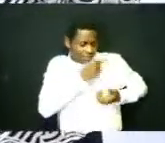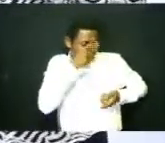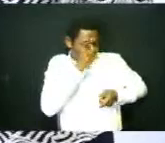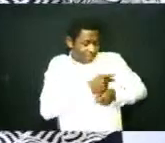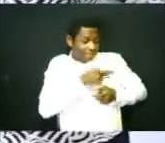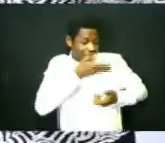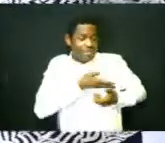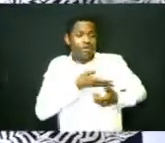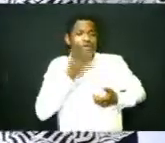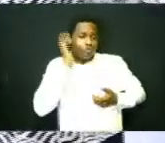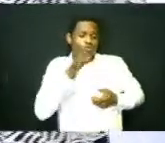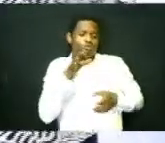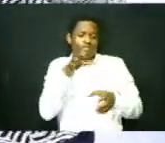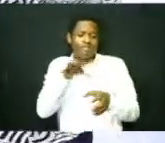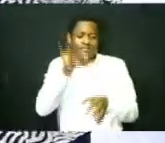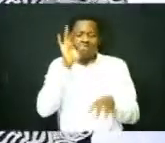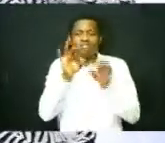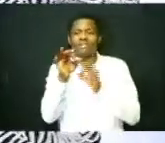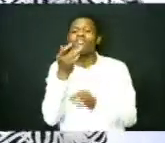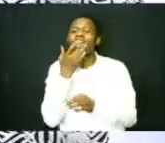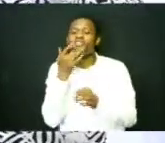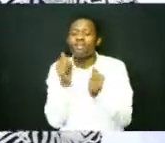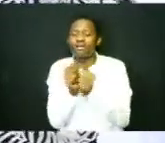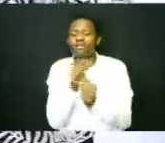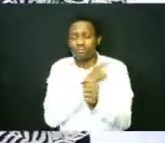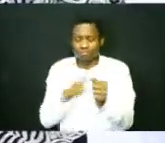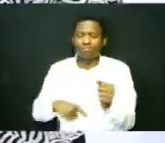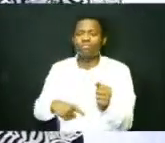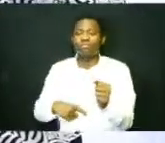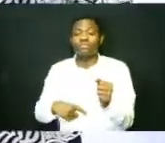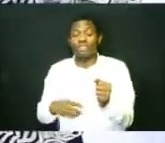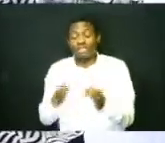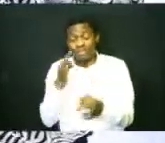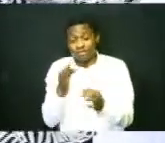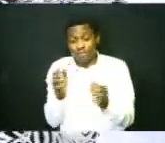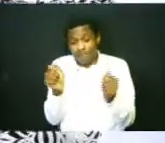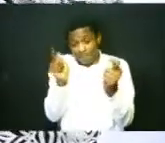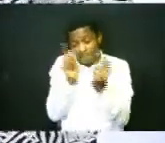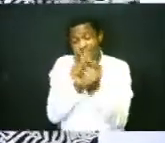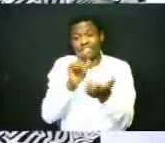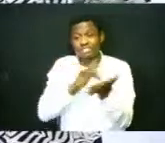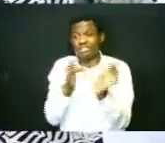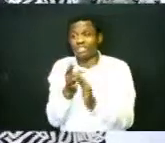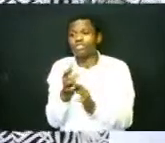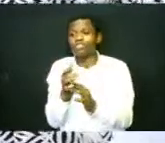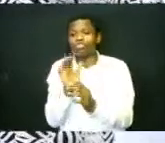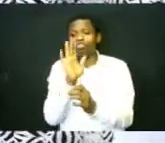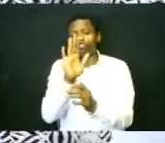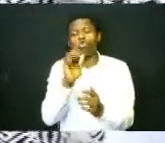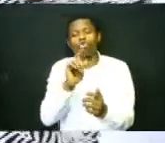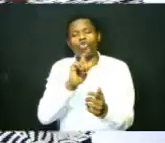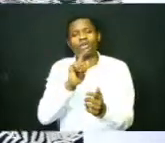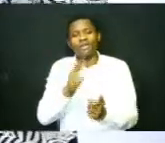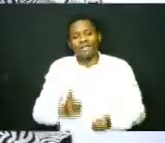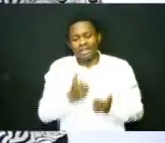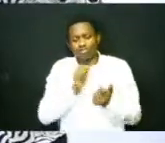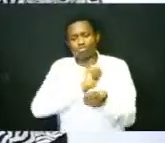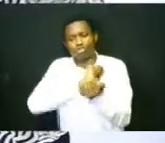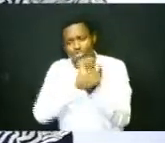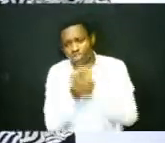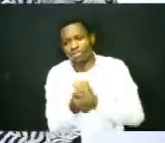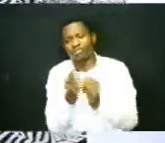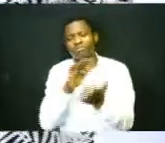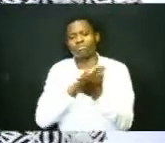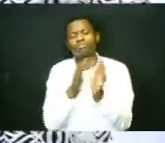Lord, you change all your manners to positive. Dearly beloved in the Lord, as